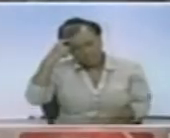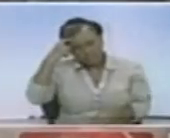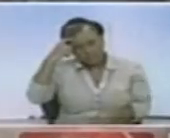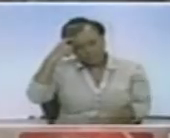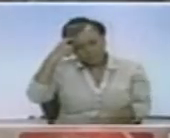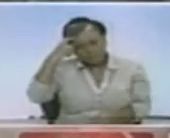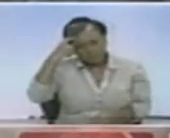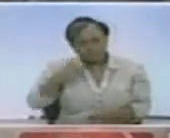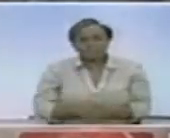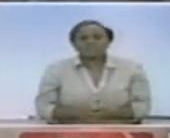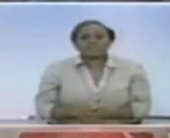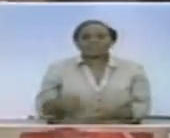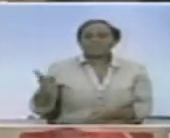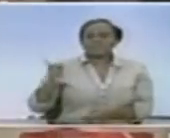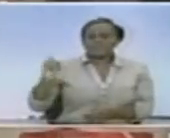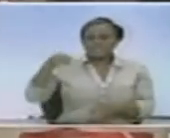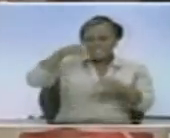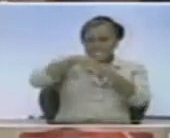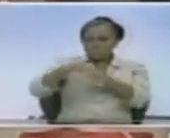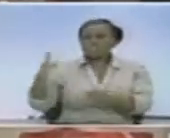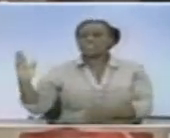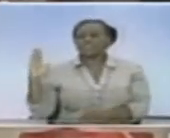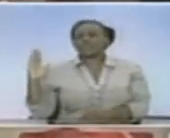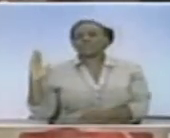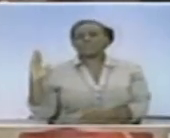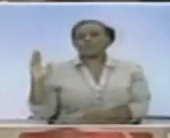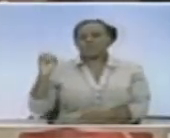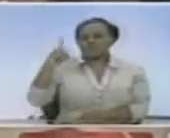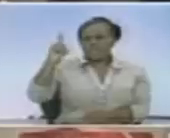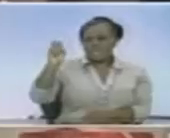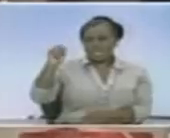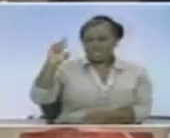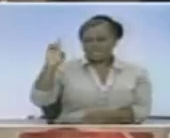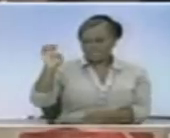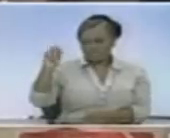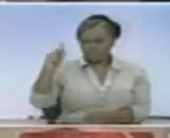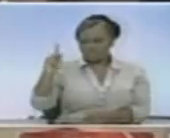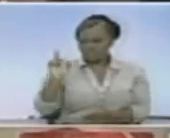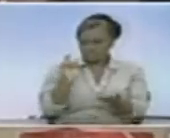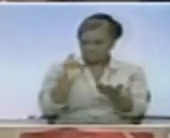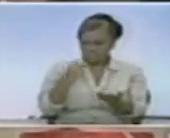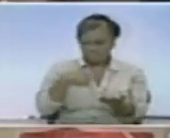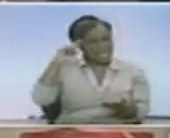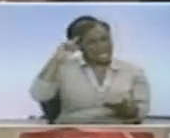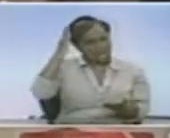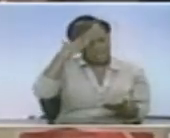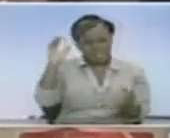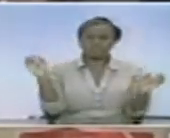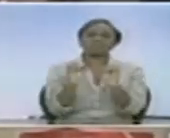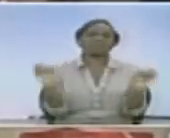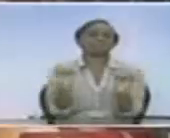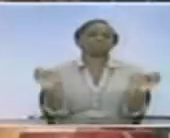One in particular, Cabinet Secretary for Internal Security, Joseph Olalenku. Should he be in? Should he? Well, I don't know, but I'm not